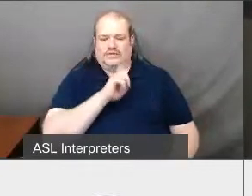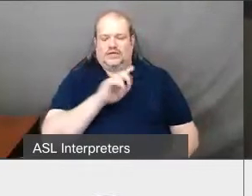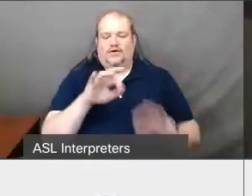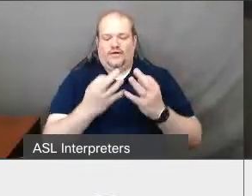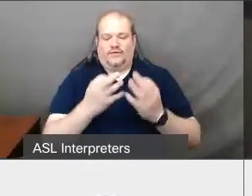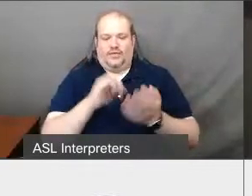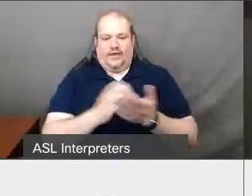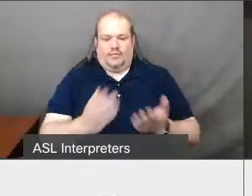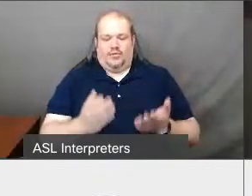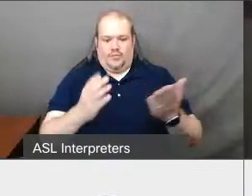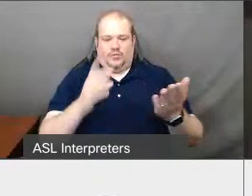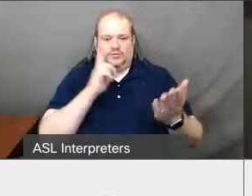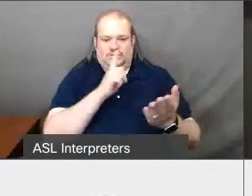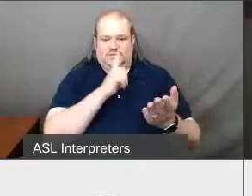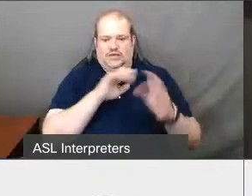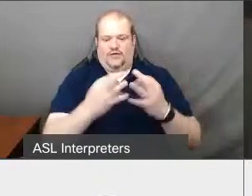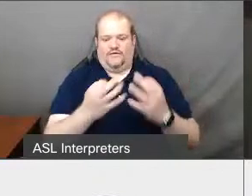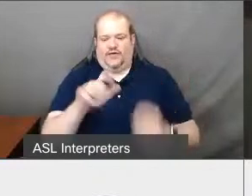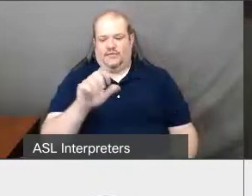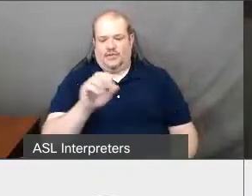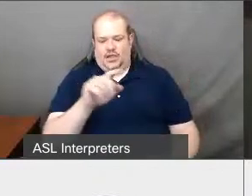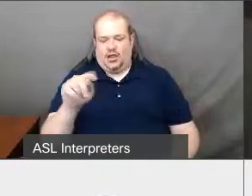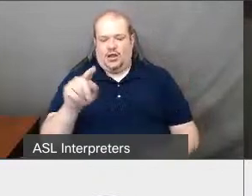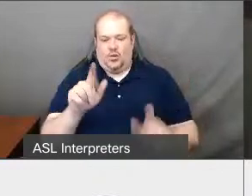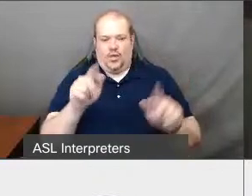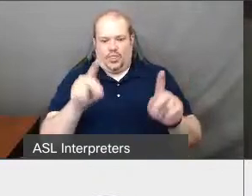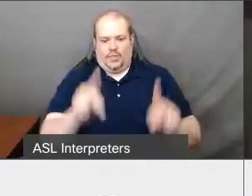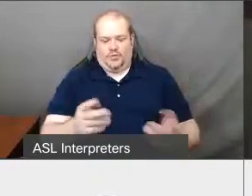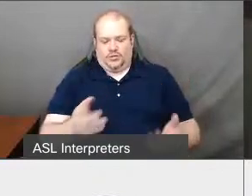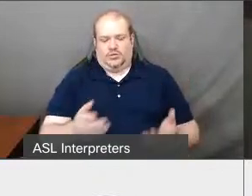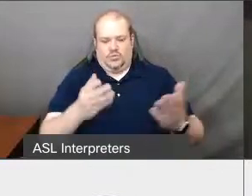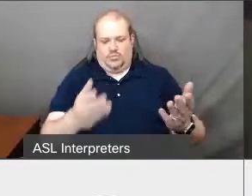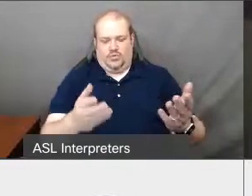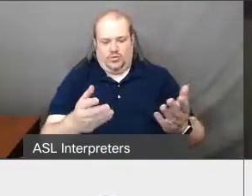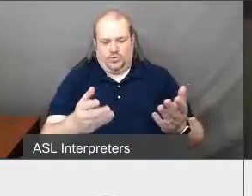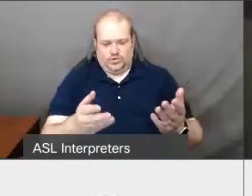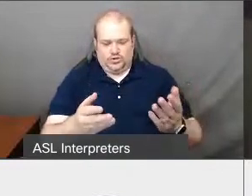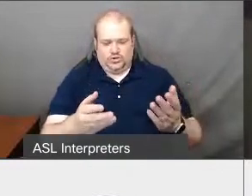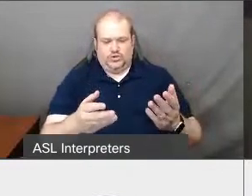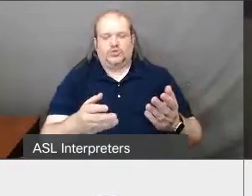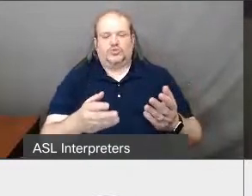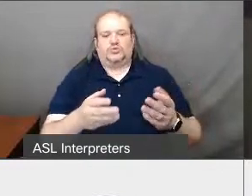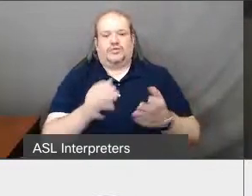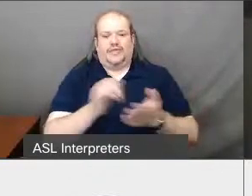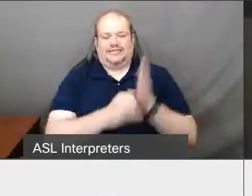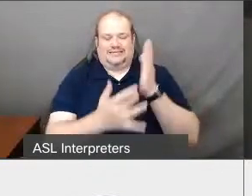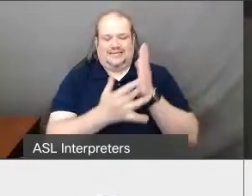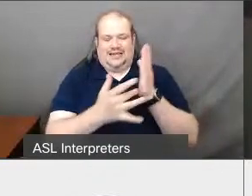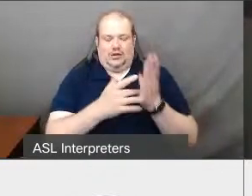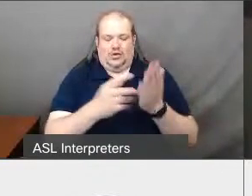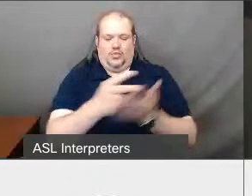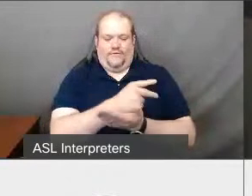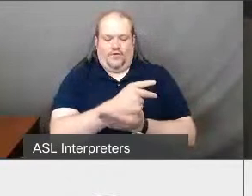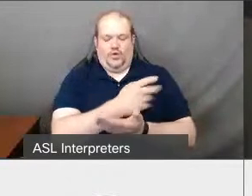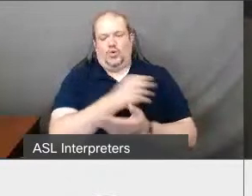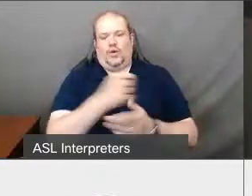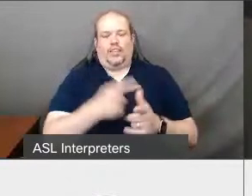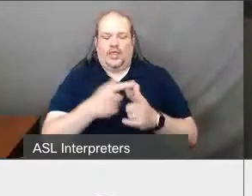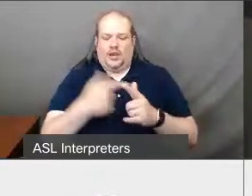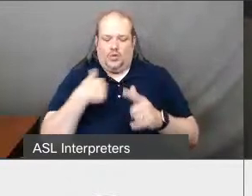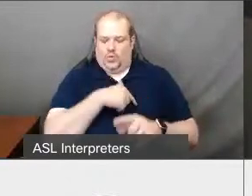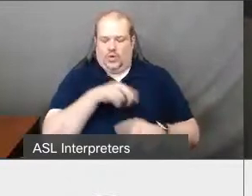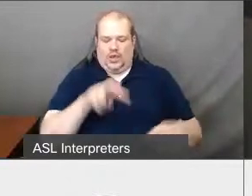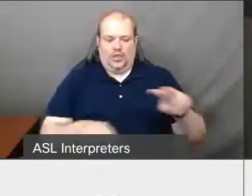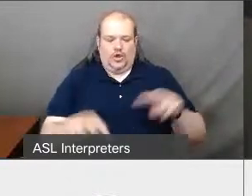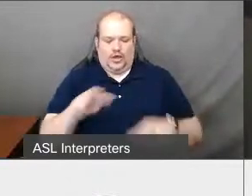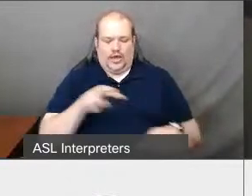proposing single family lots. So when a person proposes to subdivide a lot, is a technical review, and we look